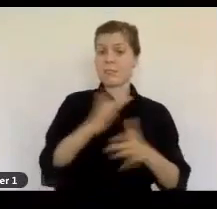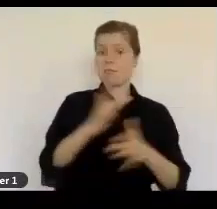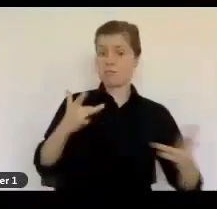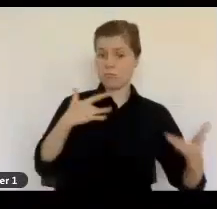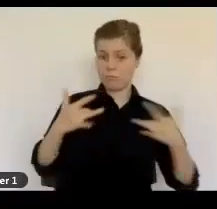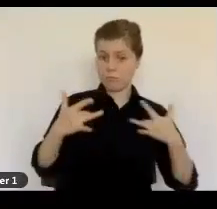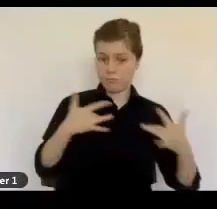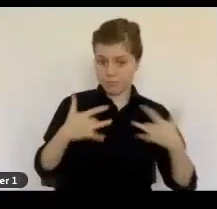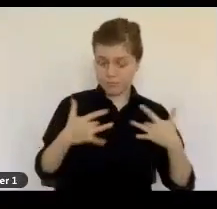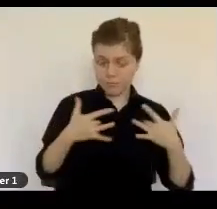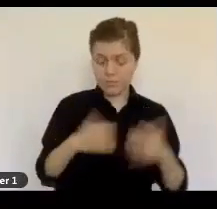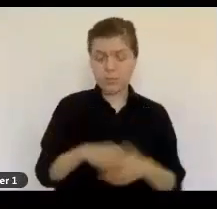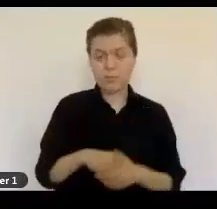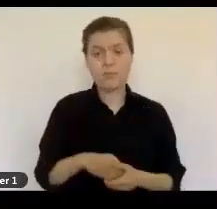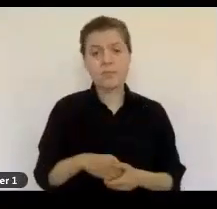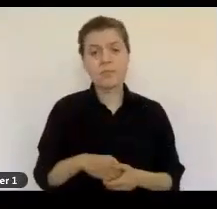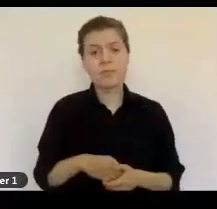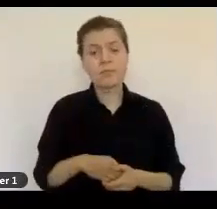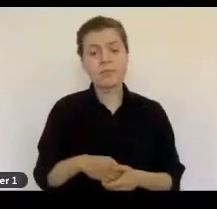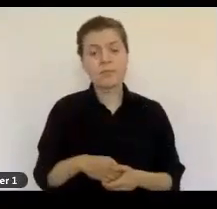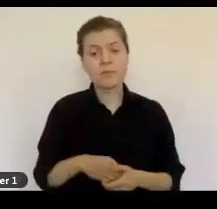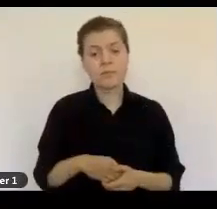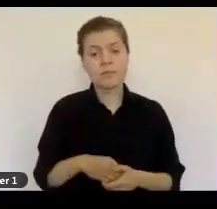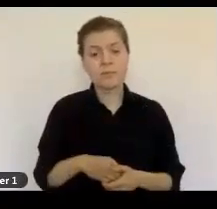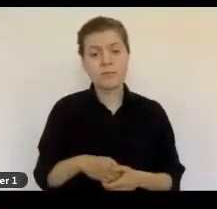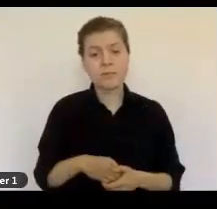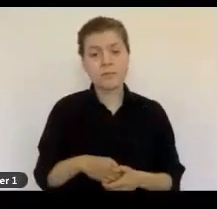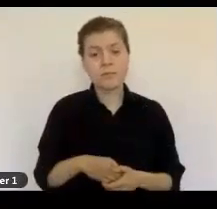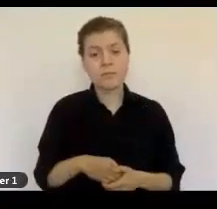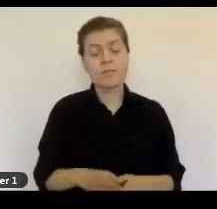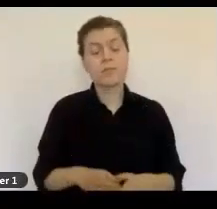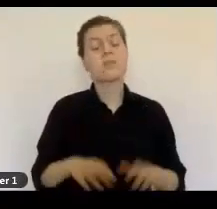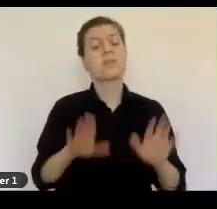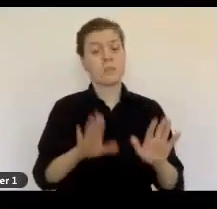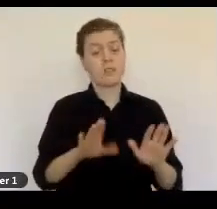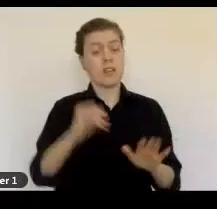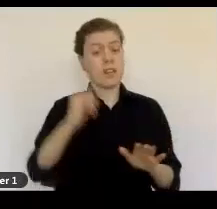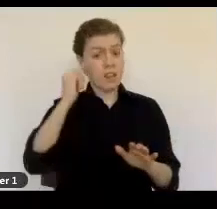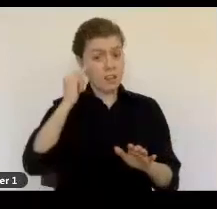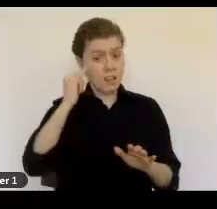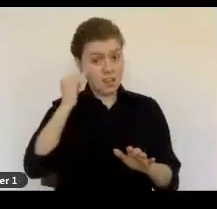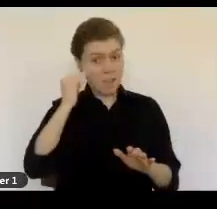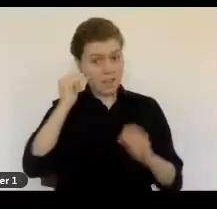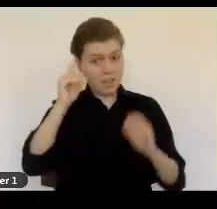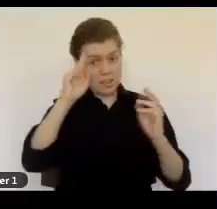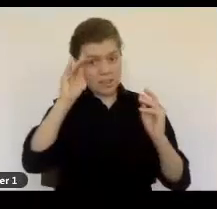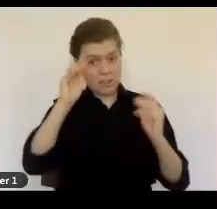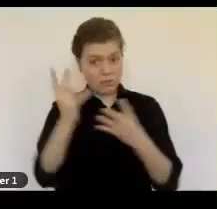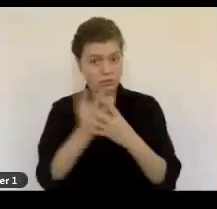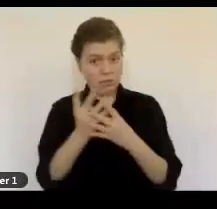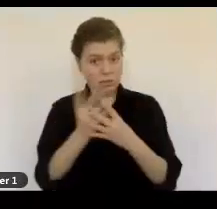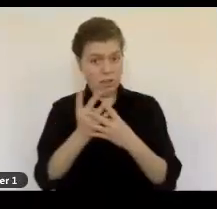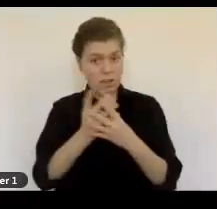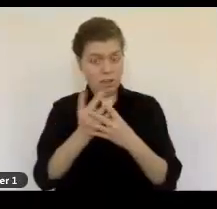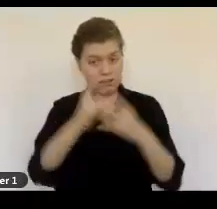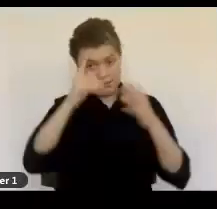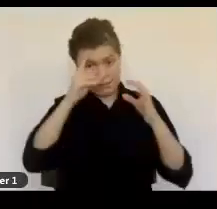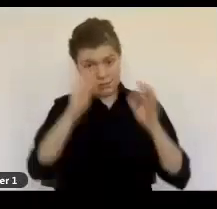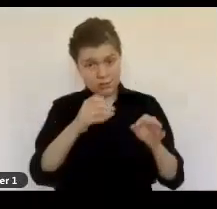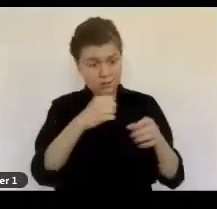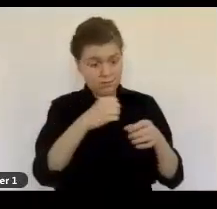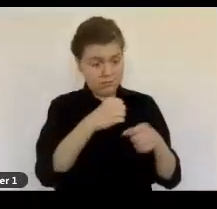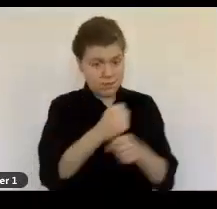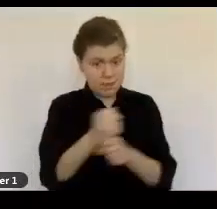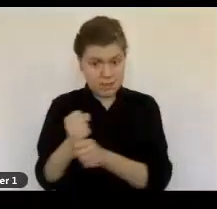overall concern. If you set that aside for the moment and take a look at some of the competing criteria